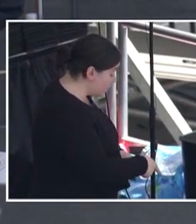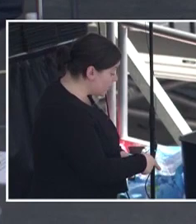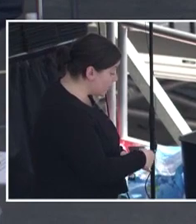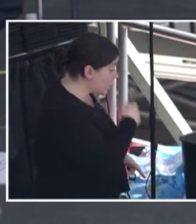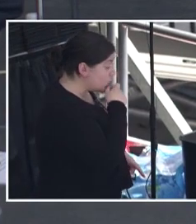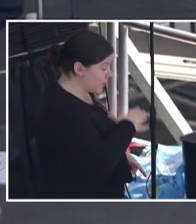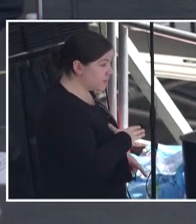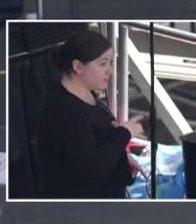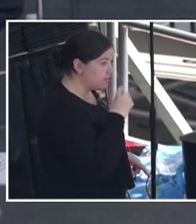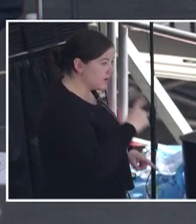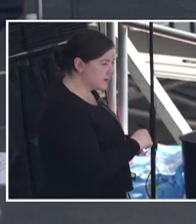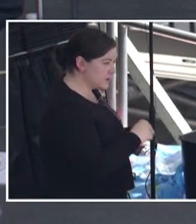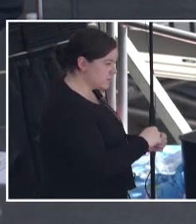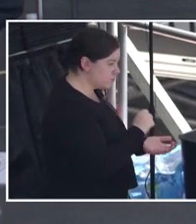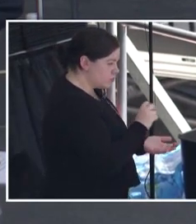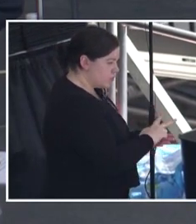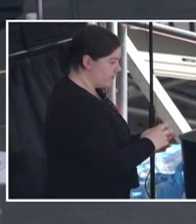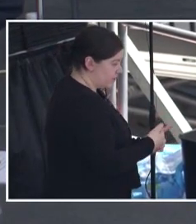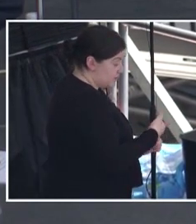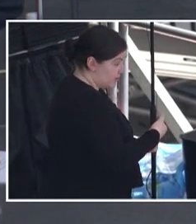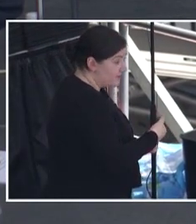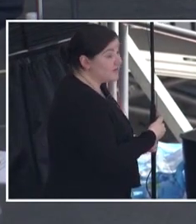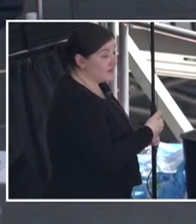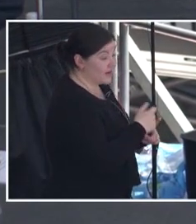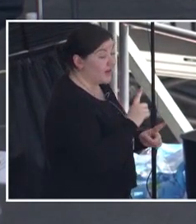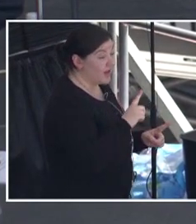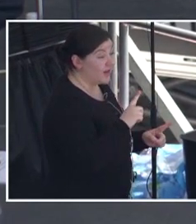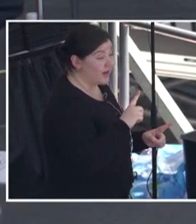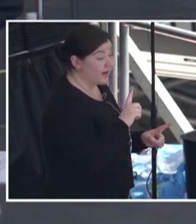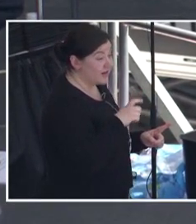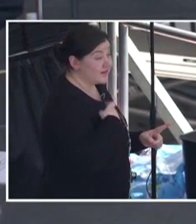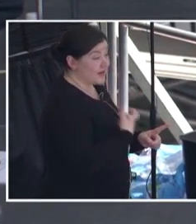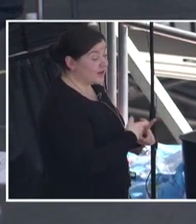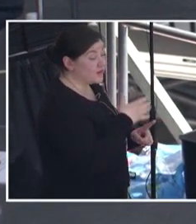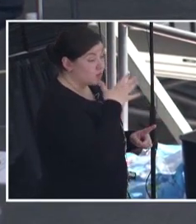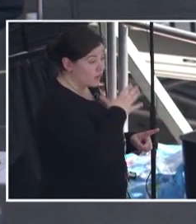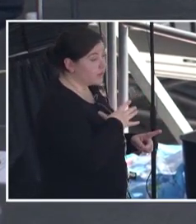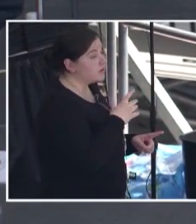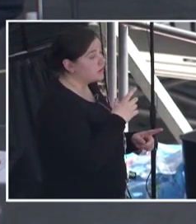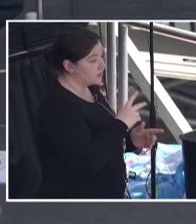prove yourself, and as a Latina, twice as much.